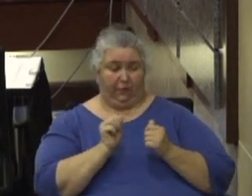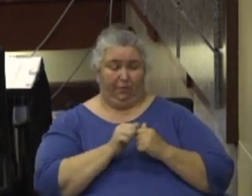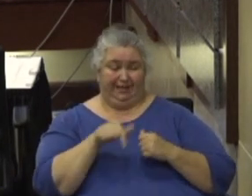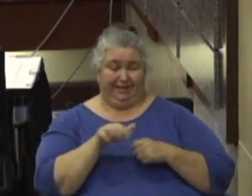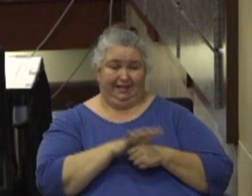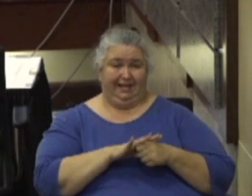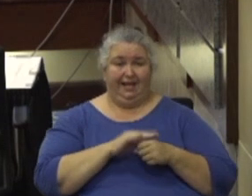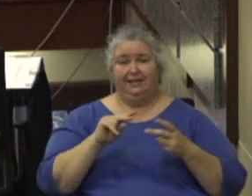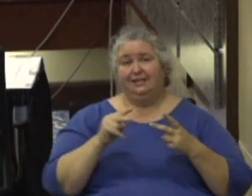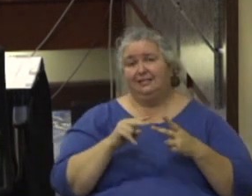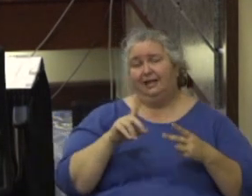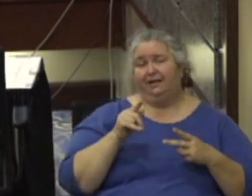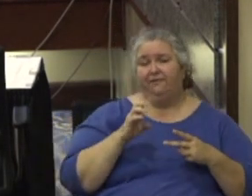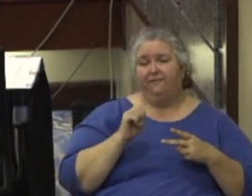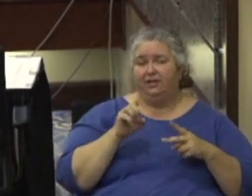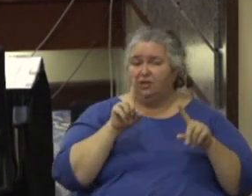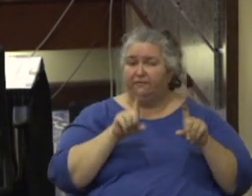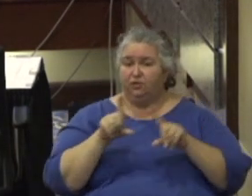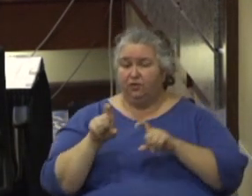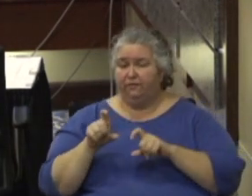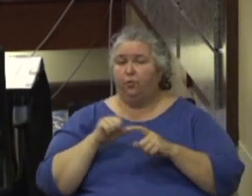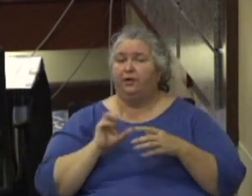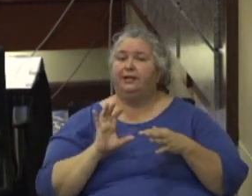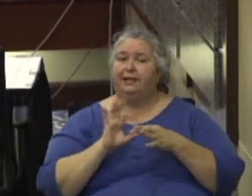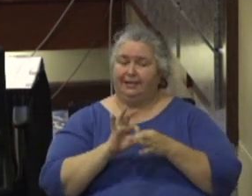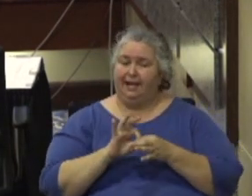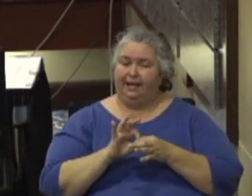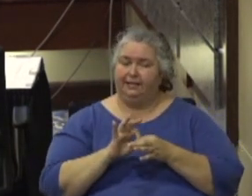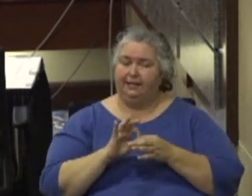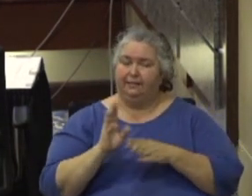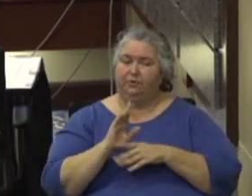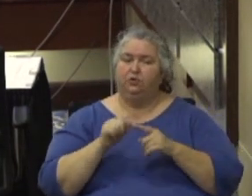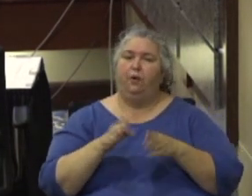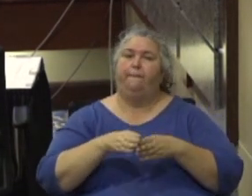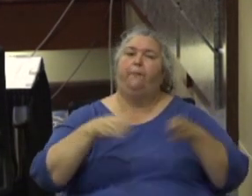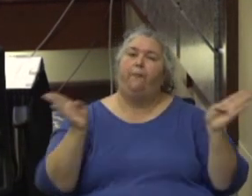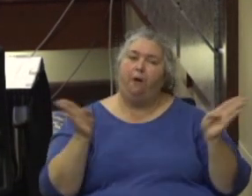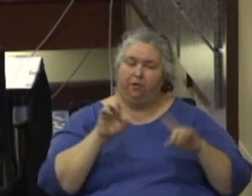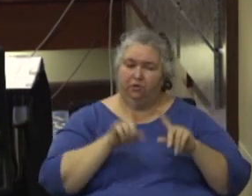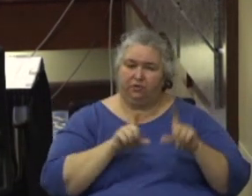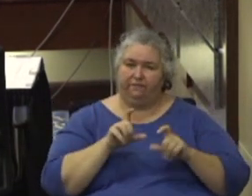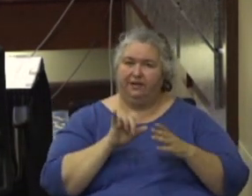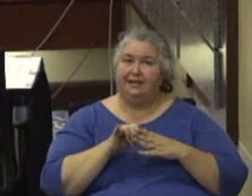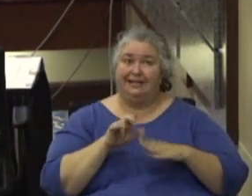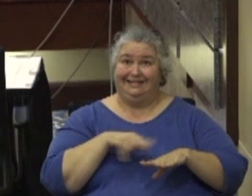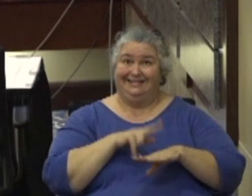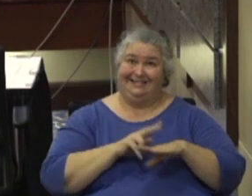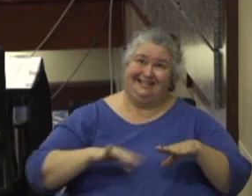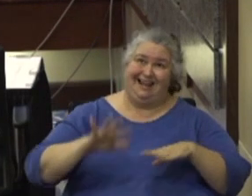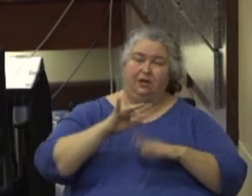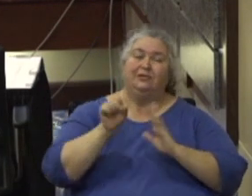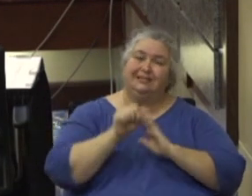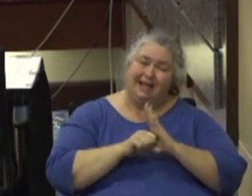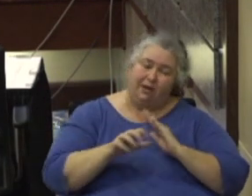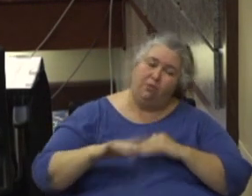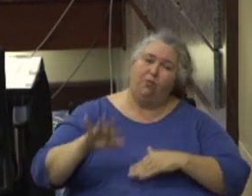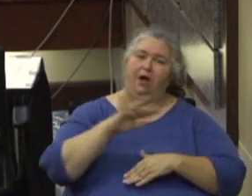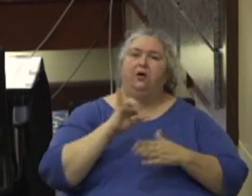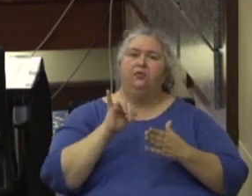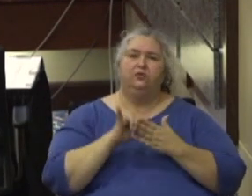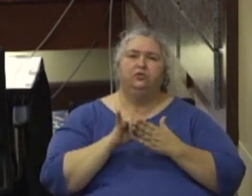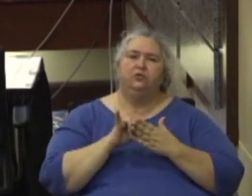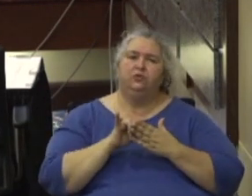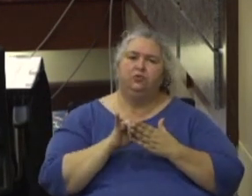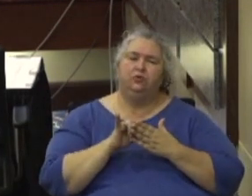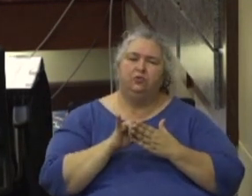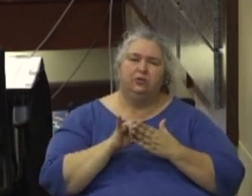of surveying is really going to connect these businesses to a broader survey that's being done nationally and statewide to really track what businesses are